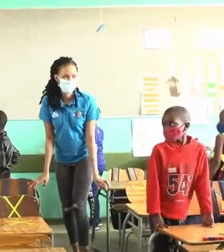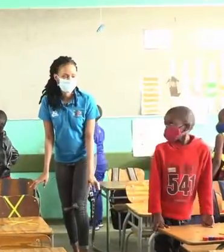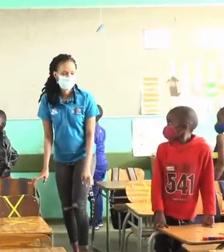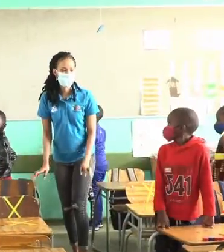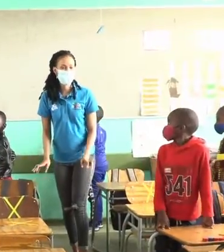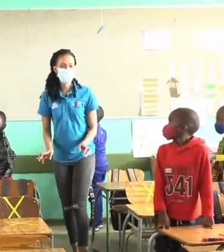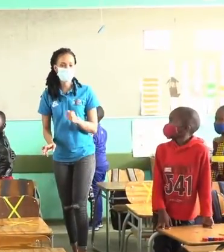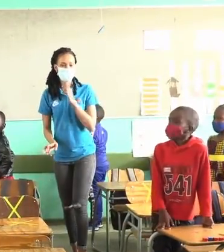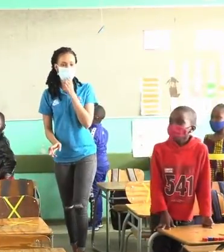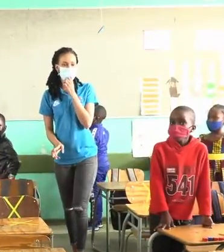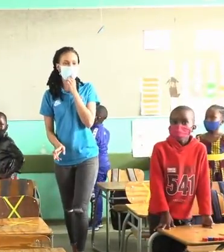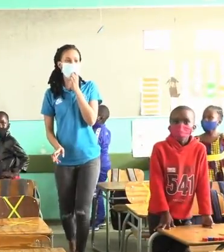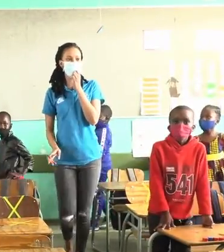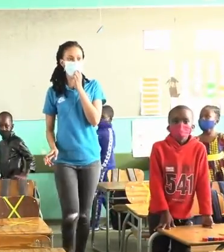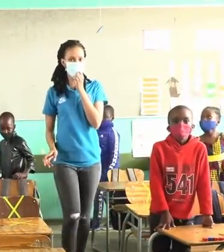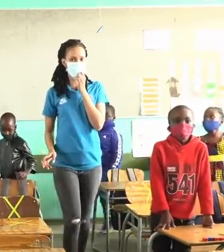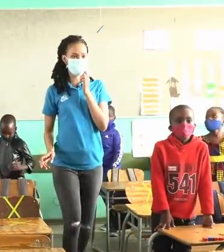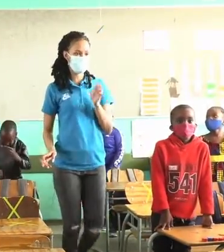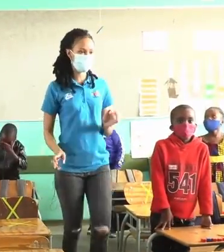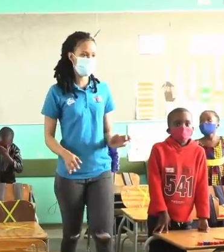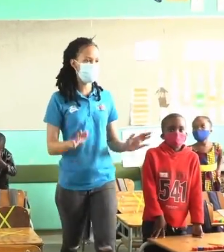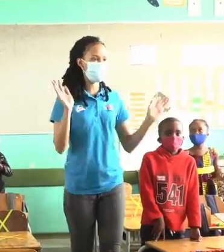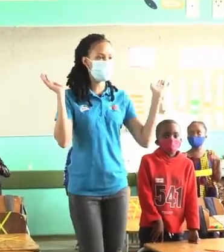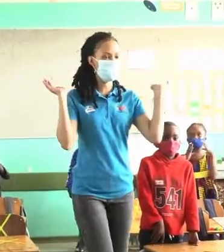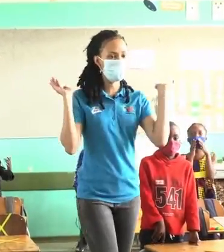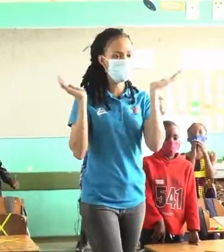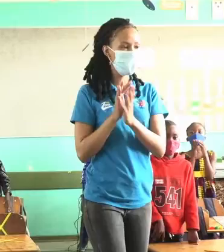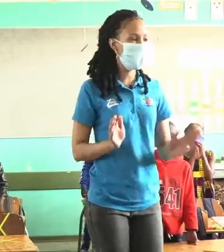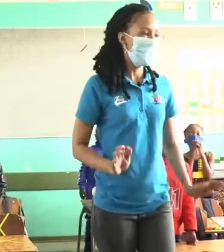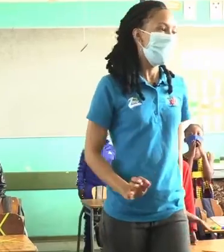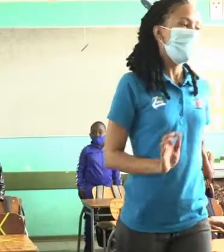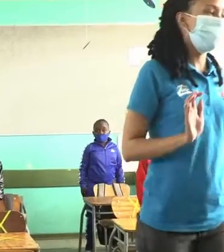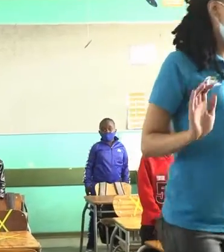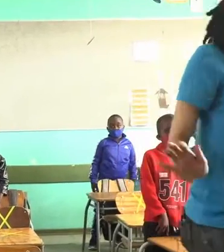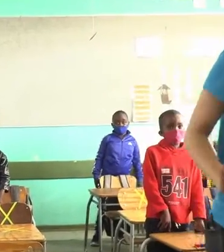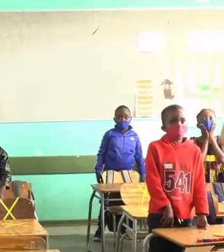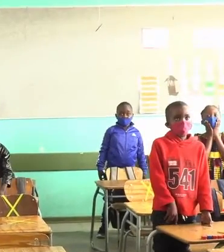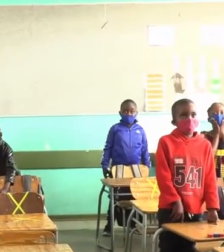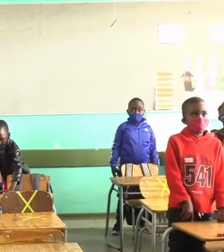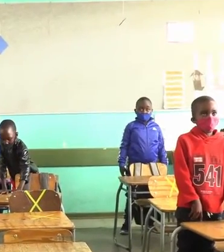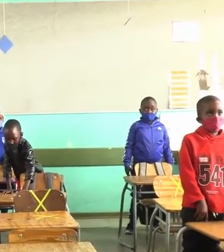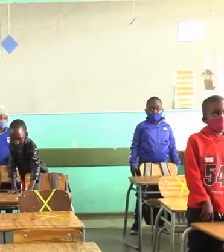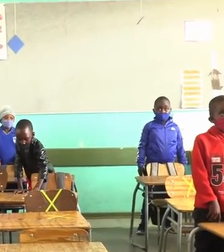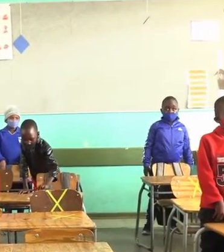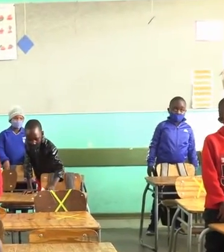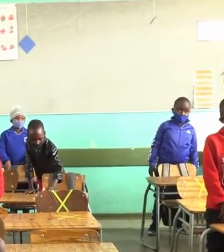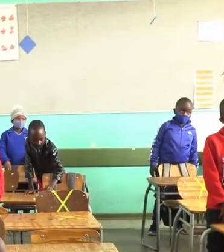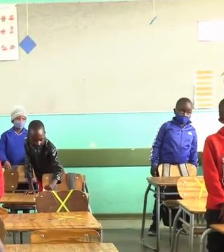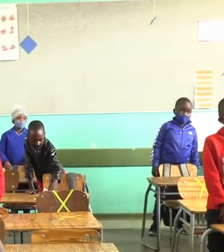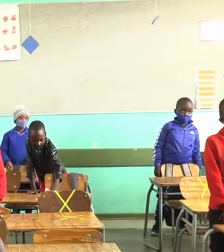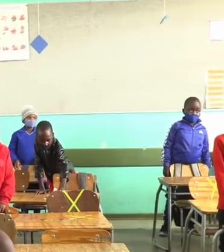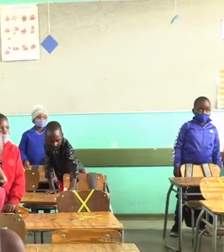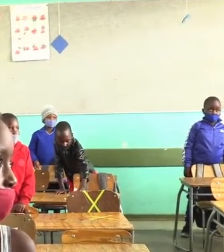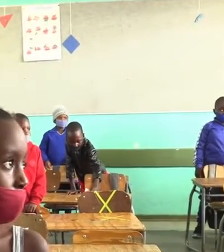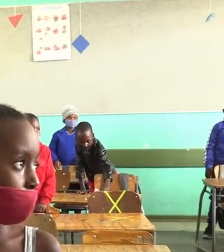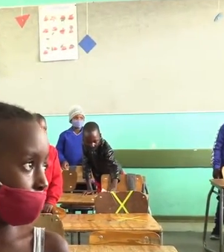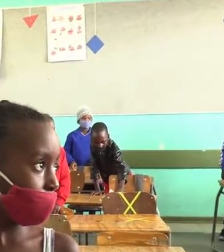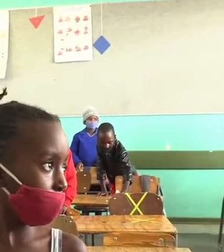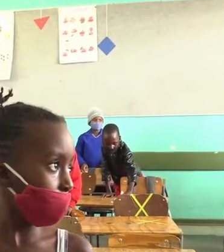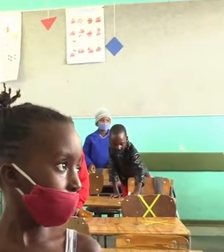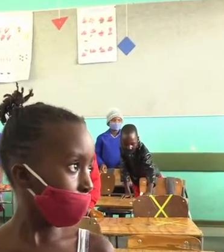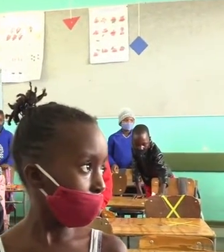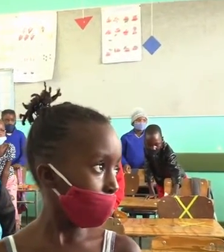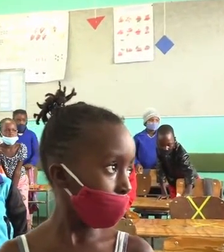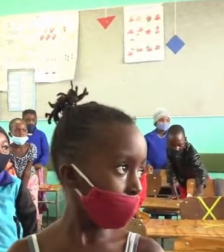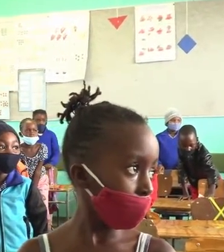stop. Okay, I really like that song. It's going to be my new favorite song. So now,